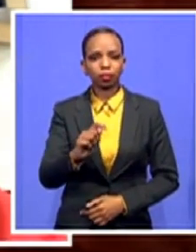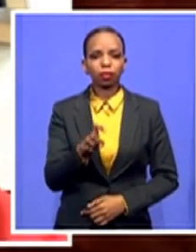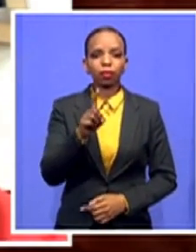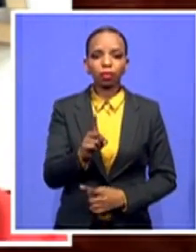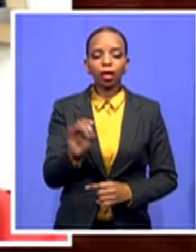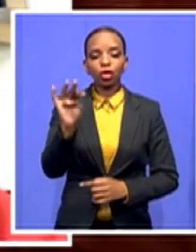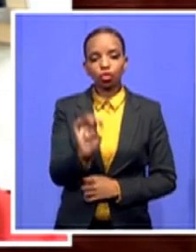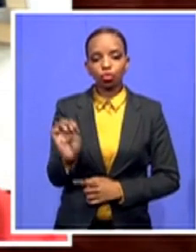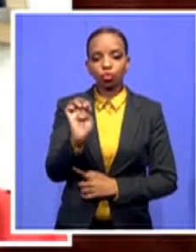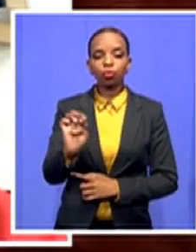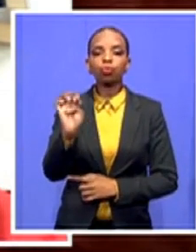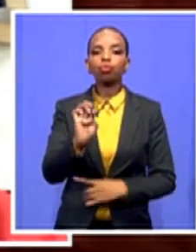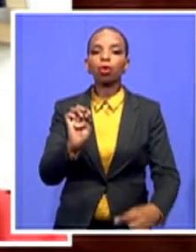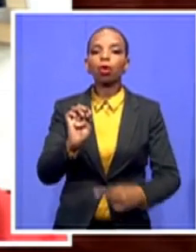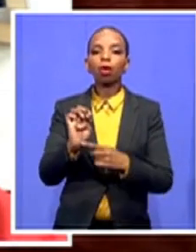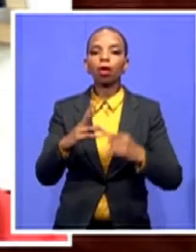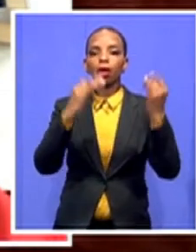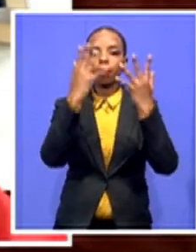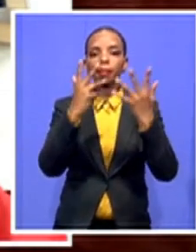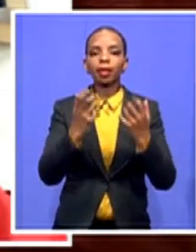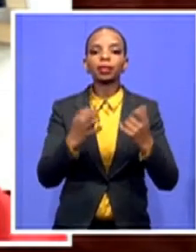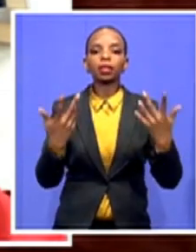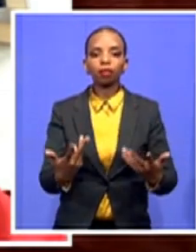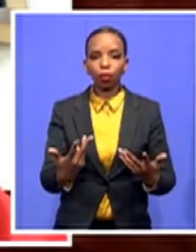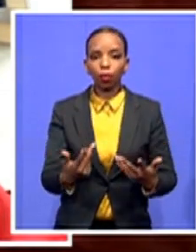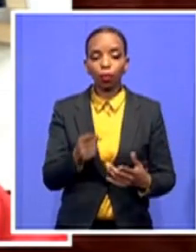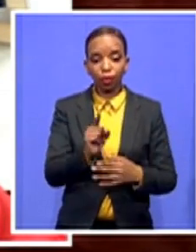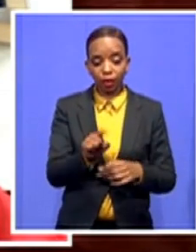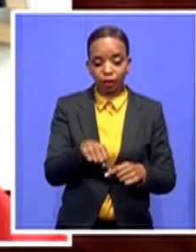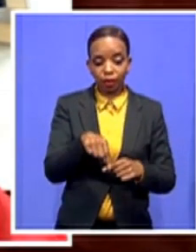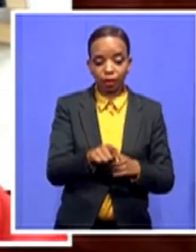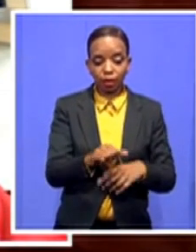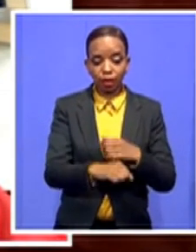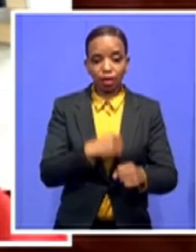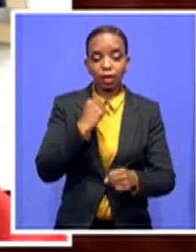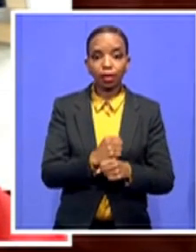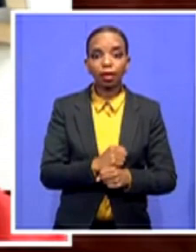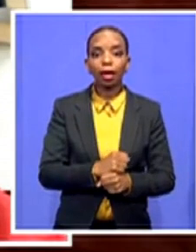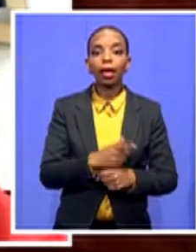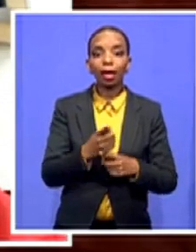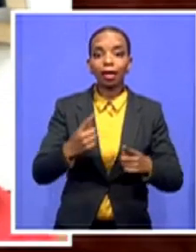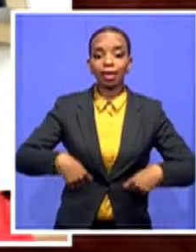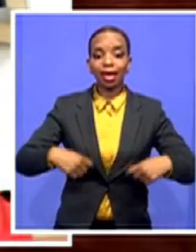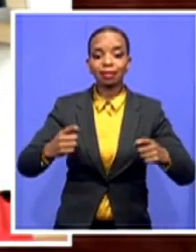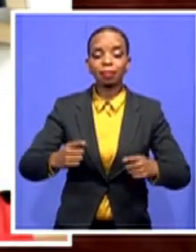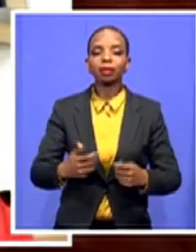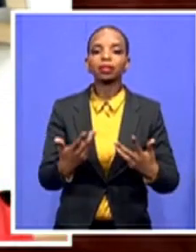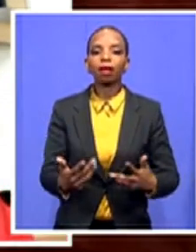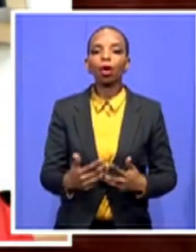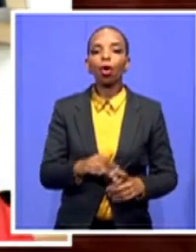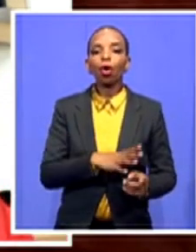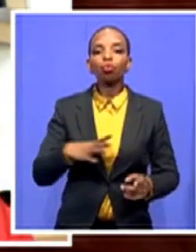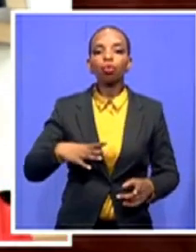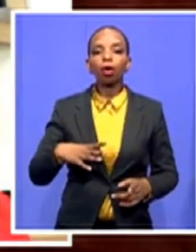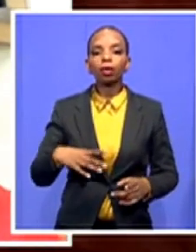concentration on the upcoming fiscal year at the expense of a longer range issues. That was the impact in